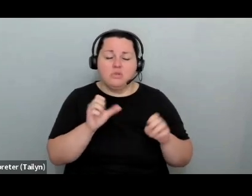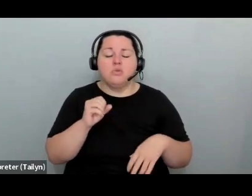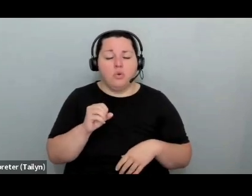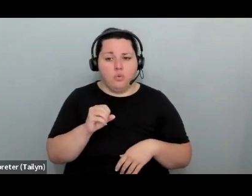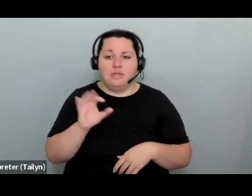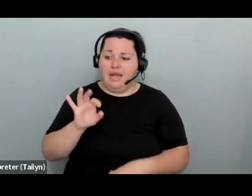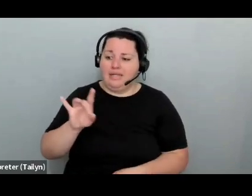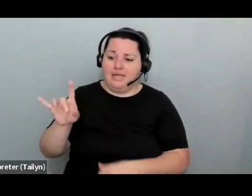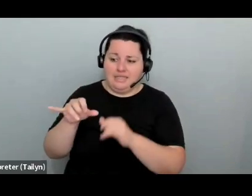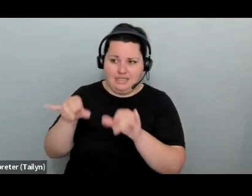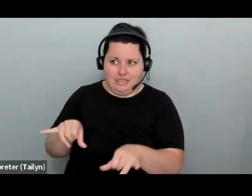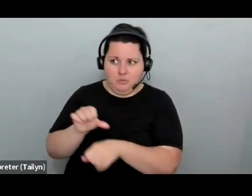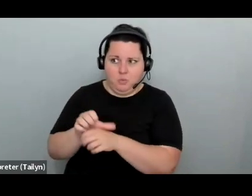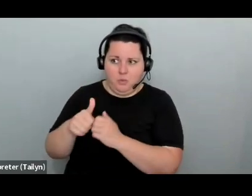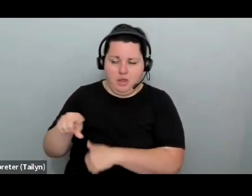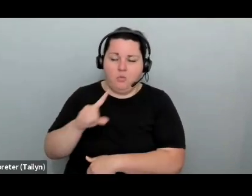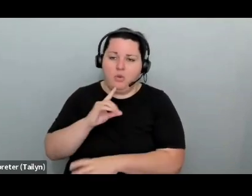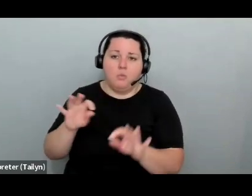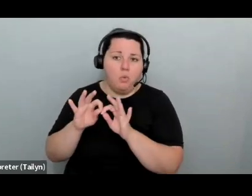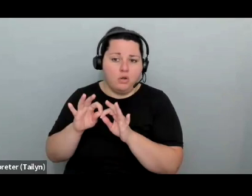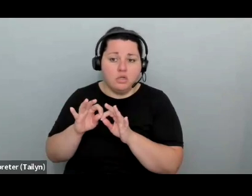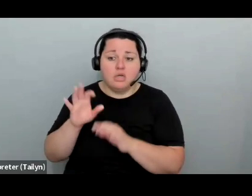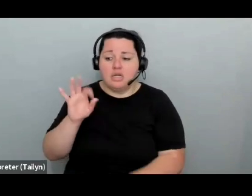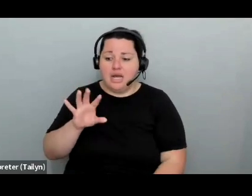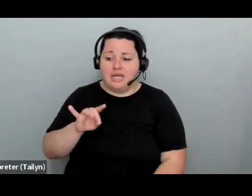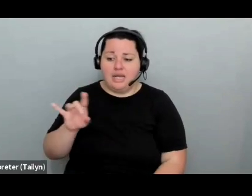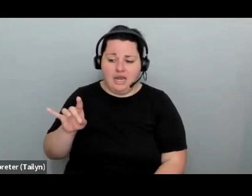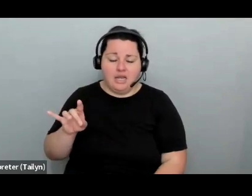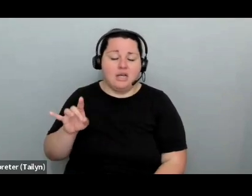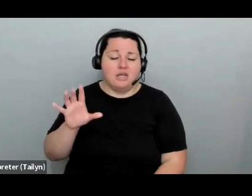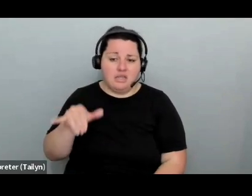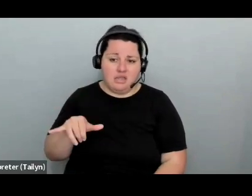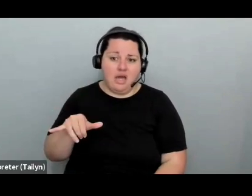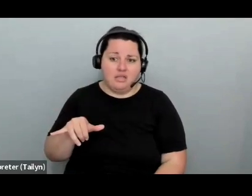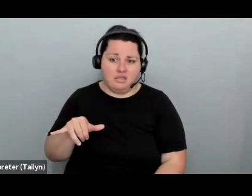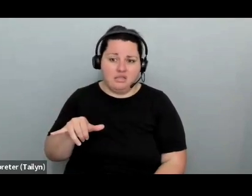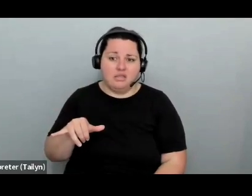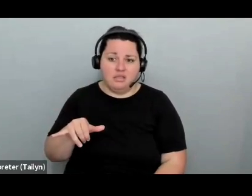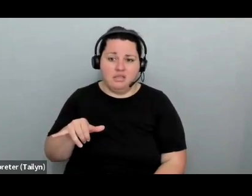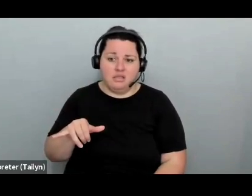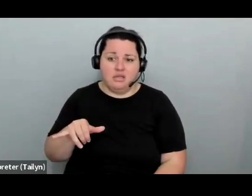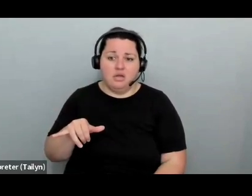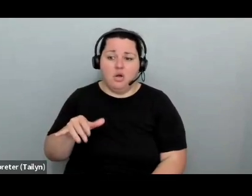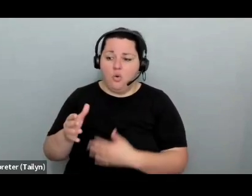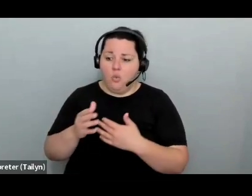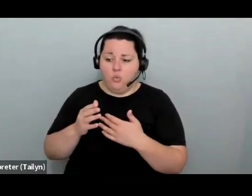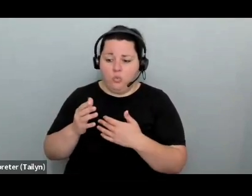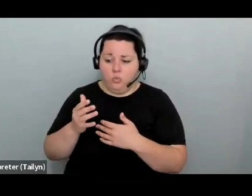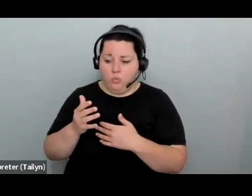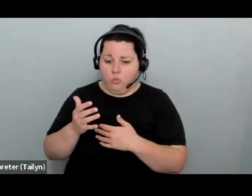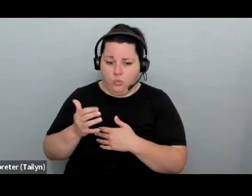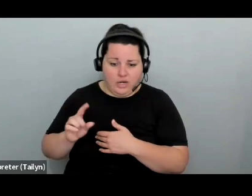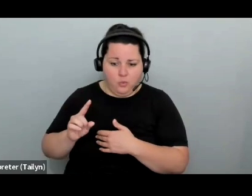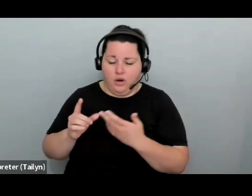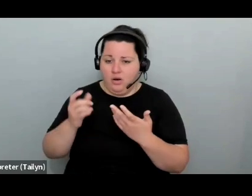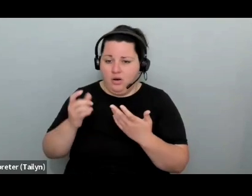your 988 system is critical. 988 should be the entity that no matter where you are, no matter if